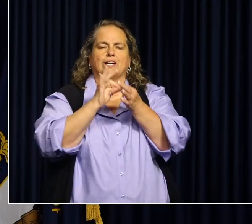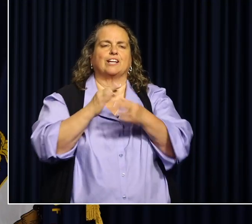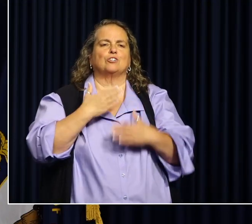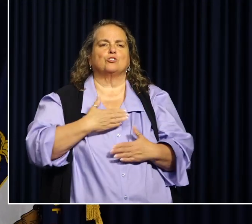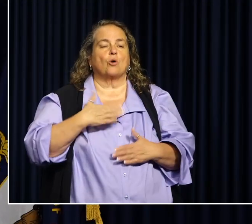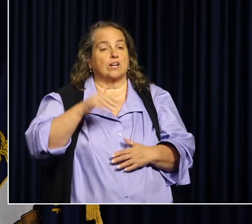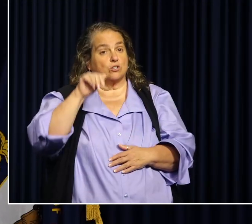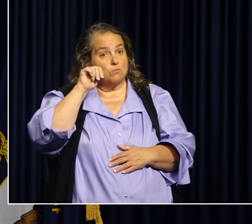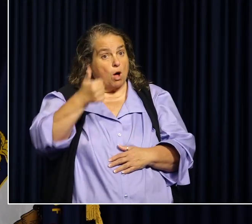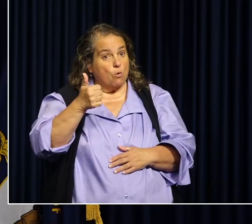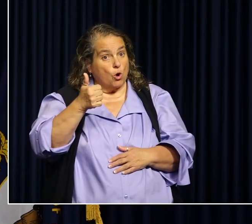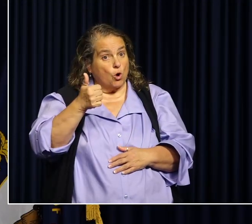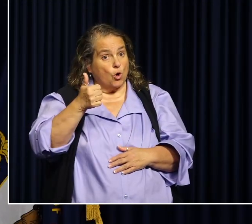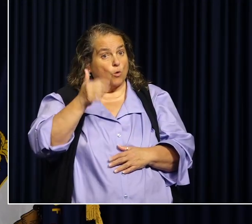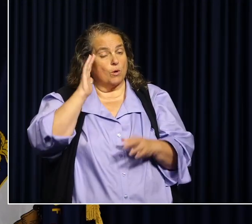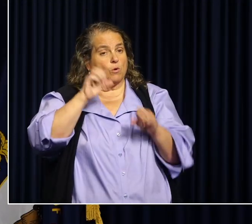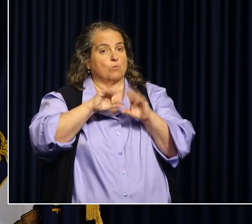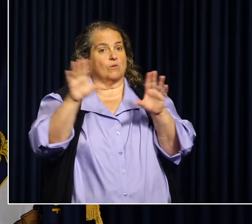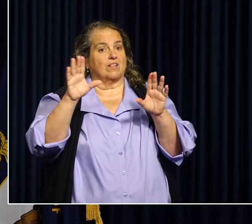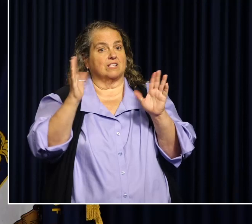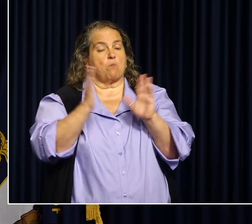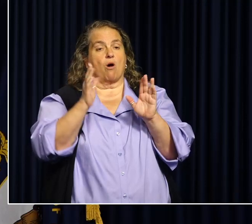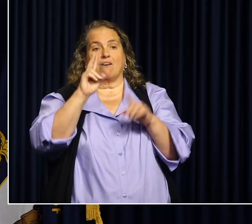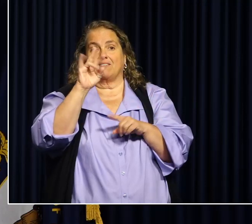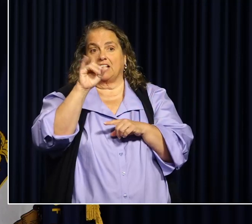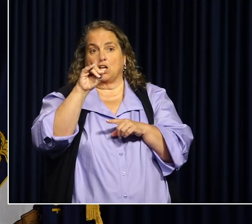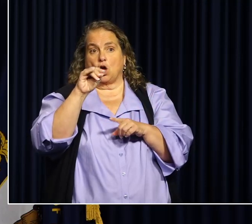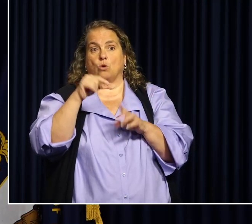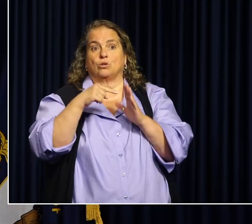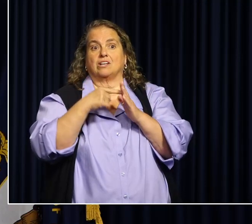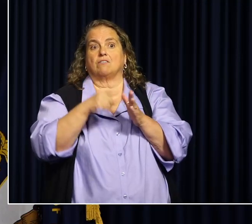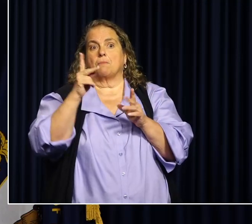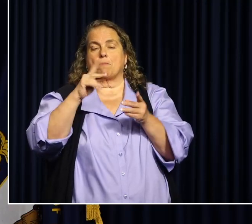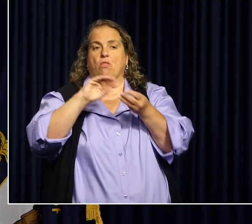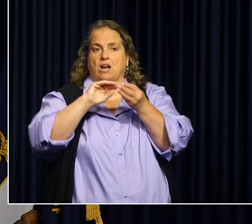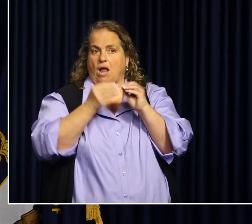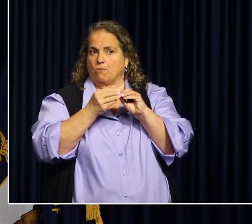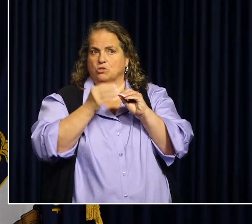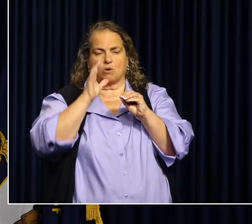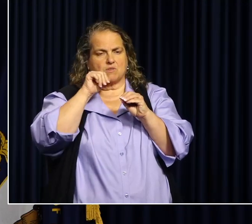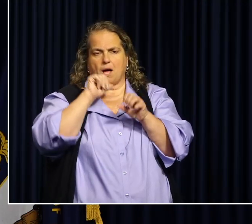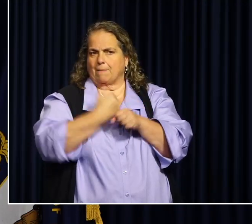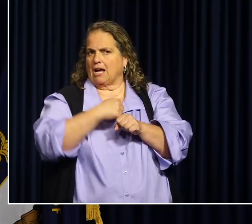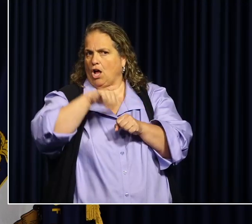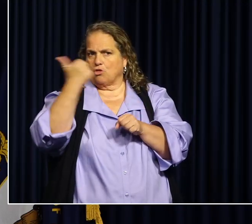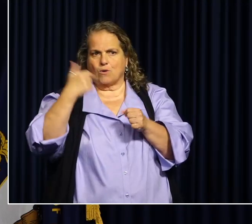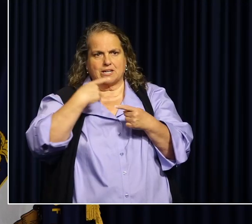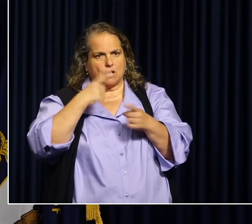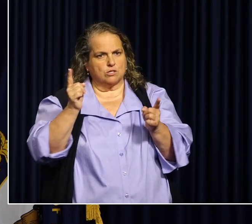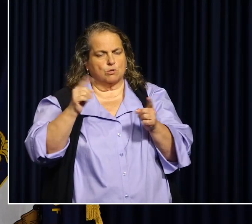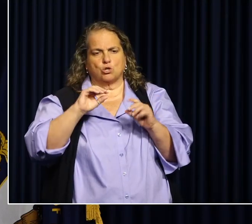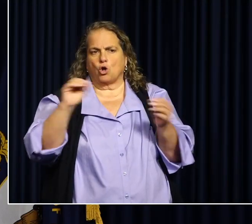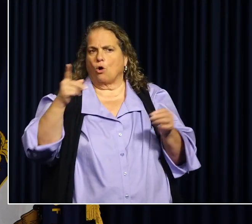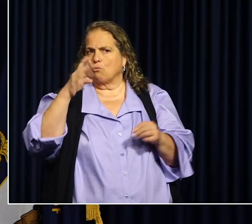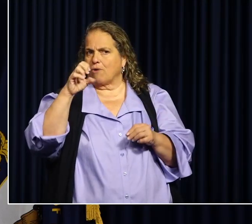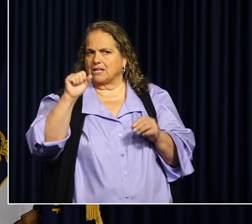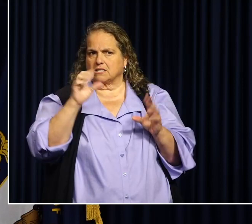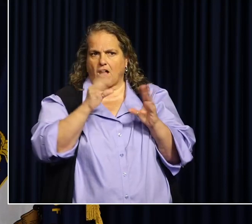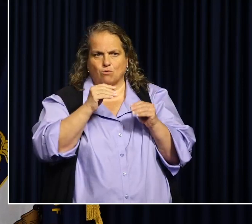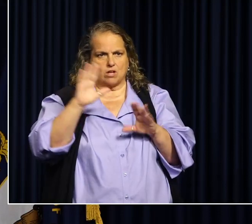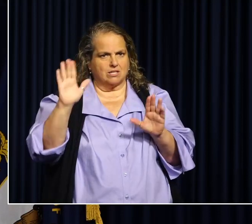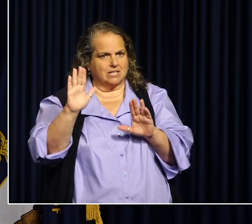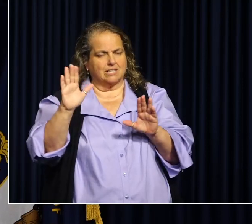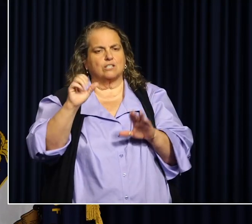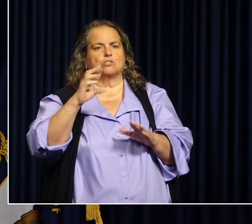enjoy. Tomorrow, we'll put out a video that'll give people the overall numbers. We won't make other announcements. No press conference on Sunday, so